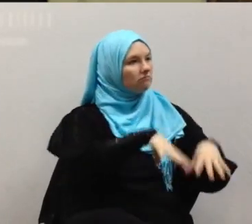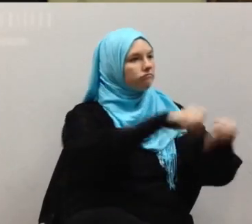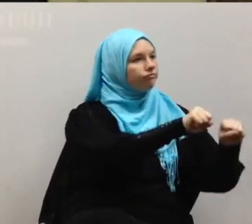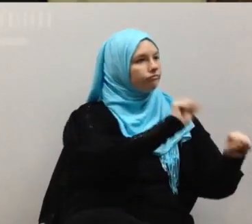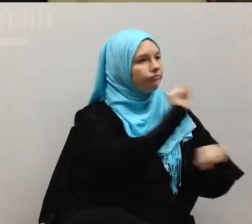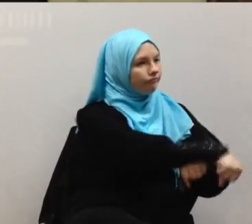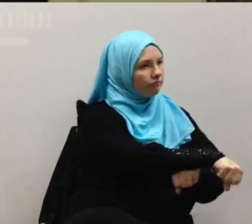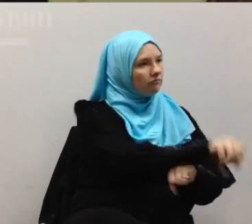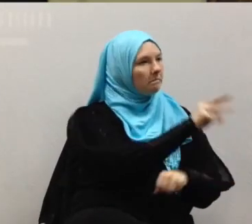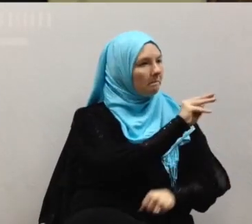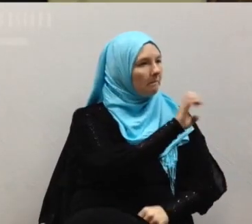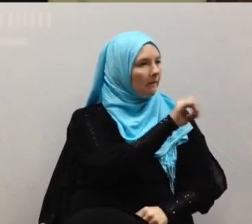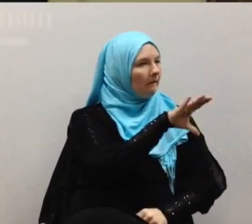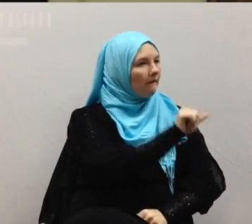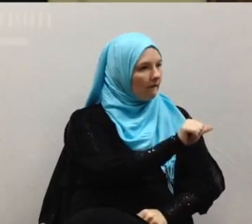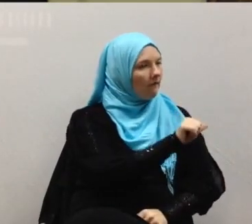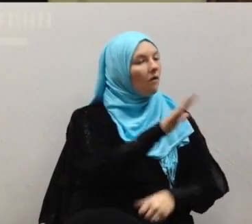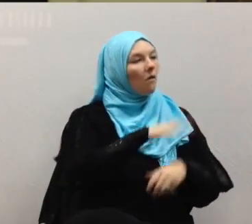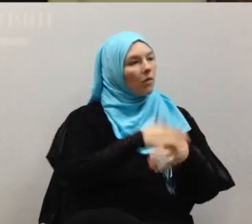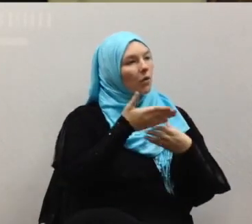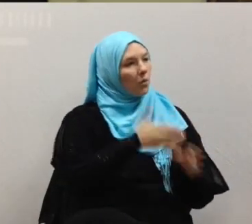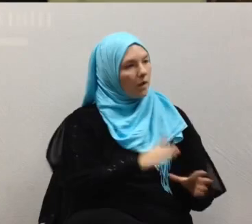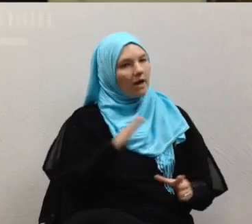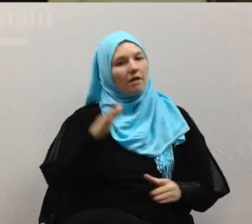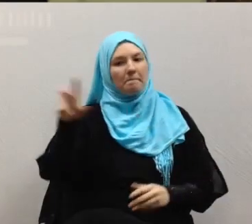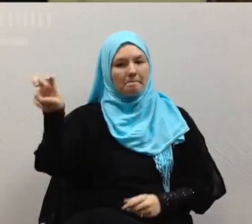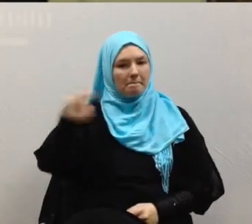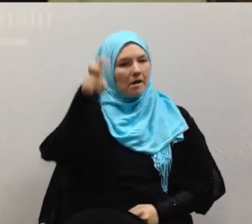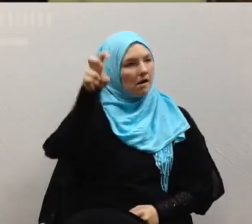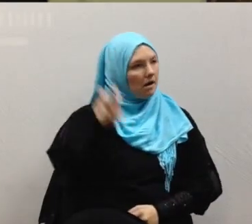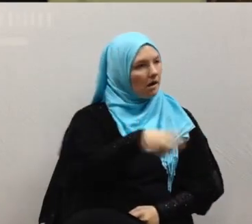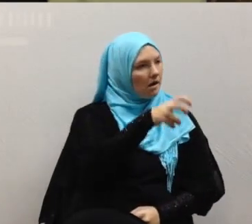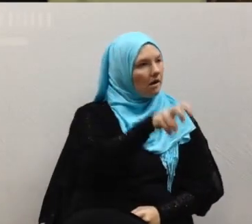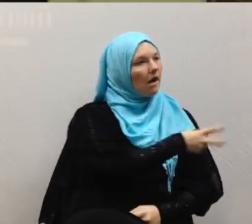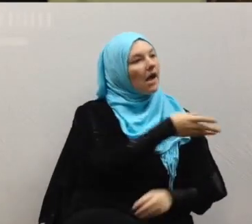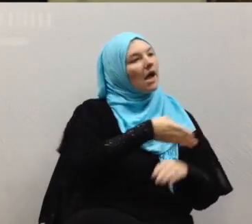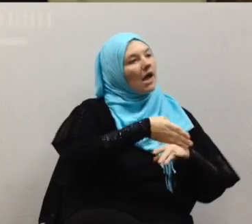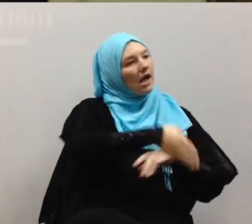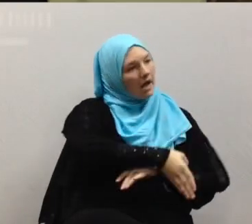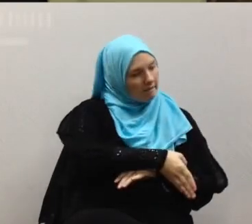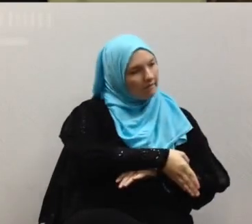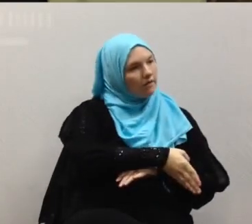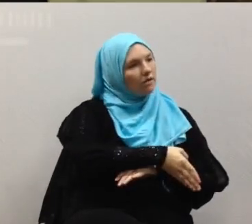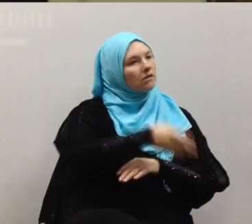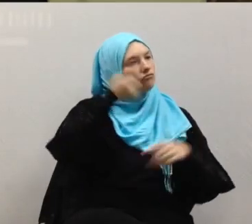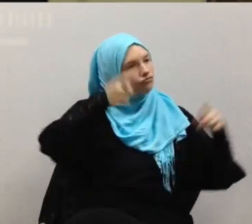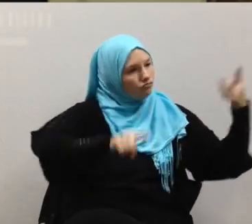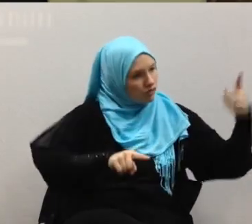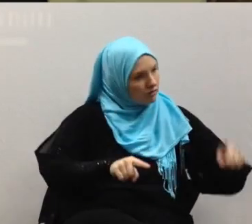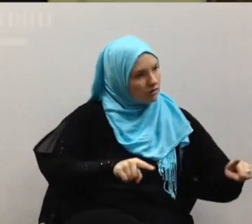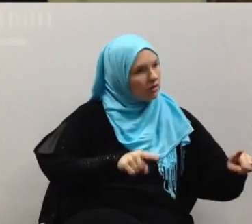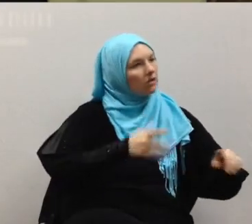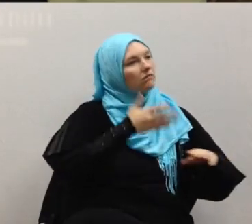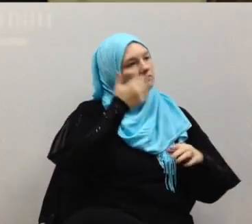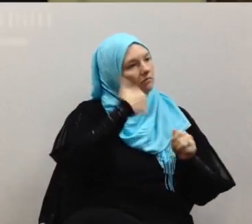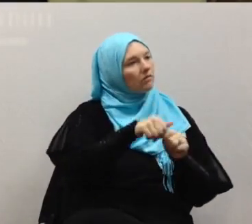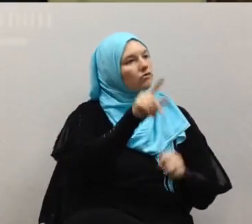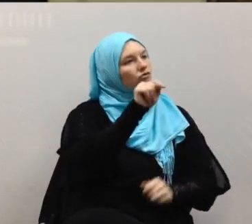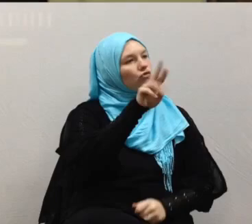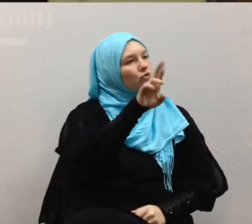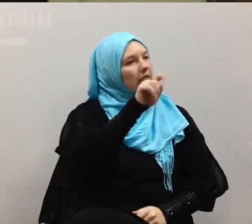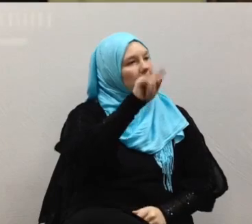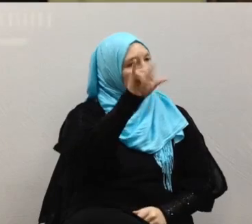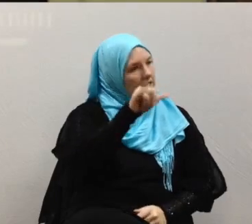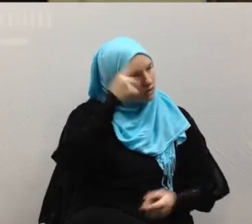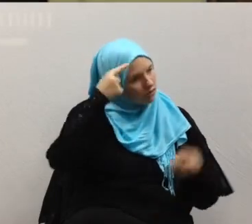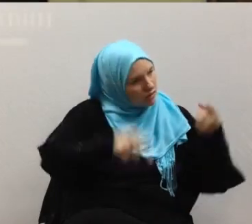back from Mecca to Medina after the Treaty of Hudaybiyah. We covered the Treaty of Hudaybiyah last time, so